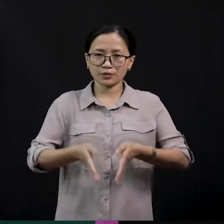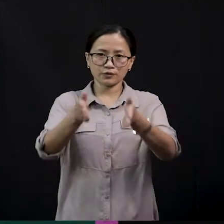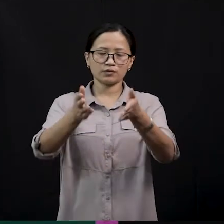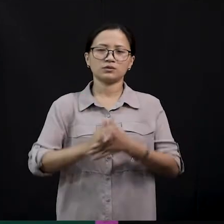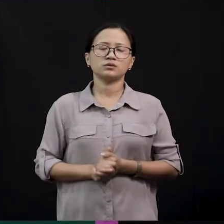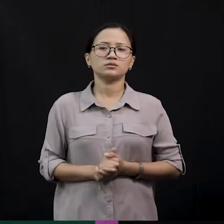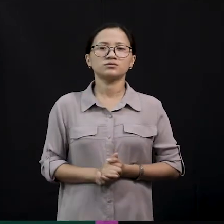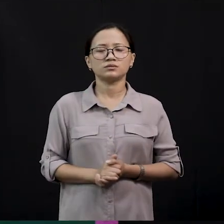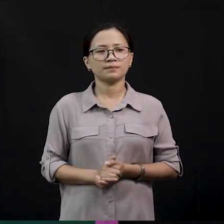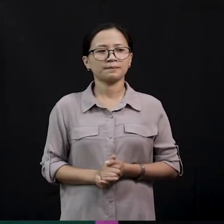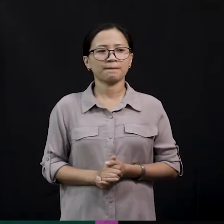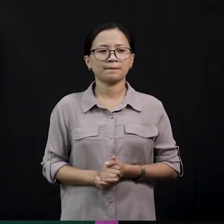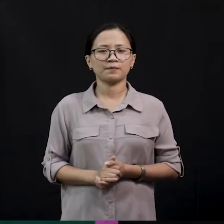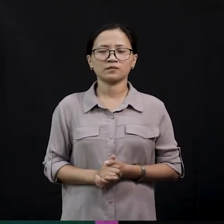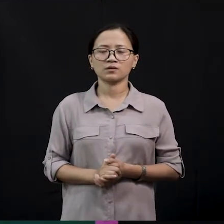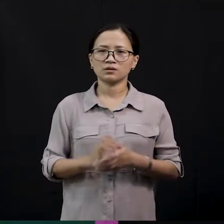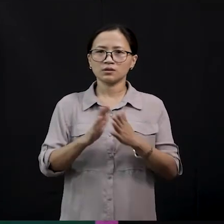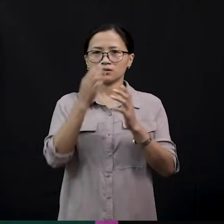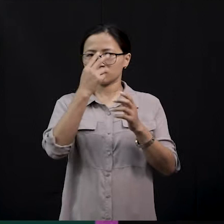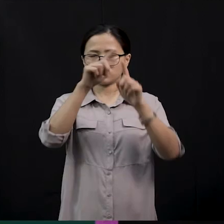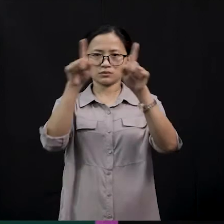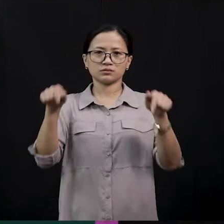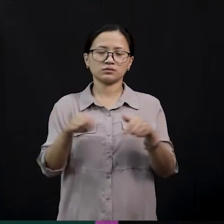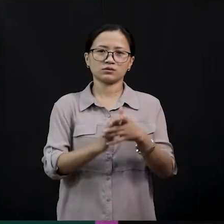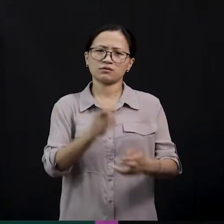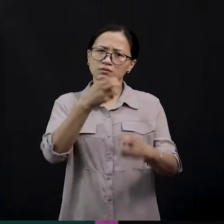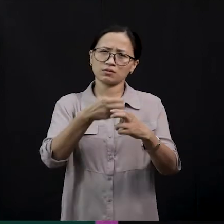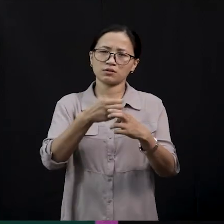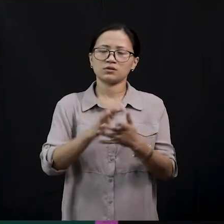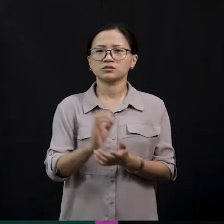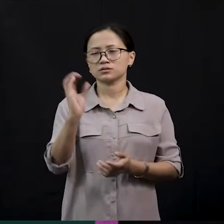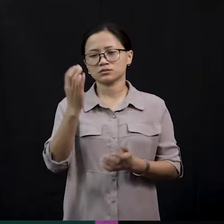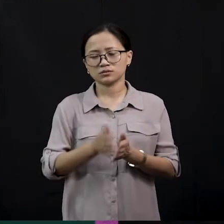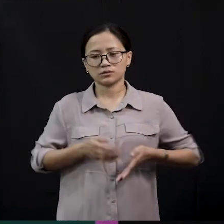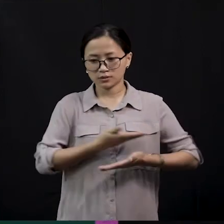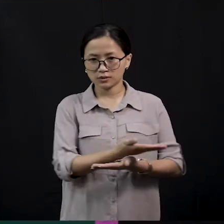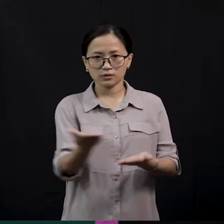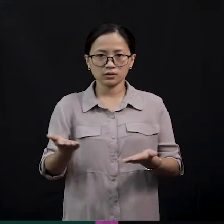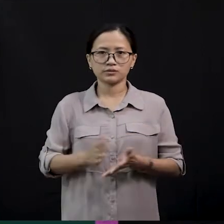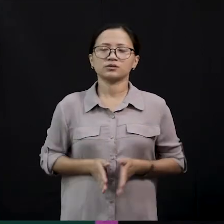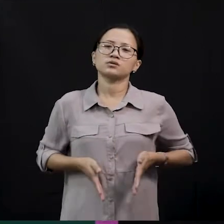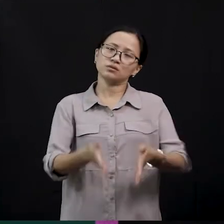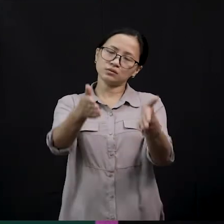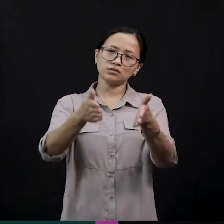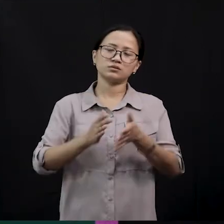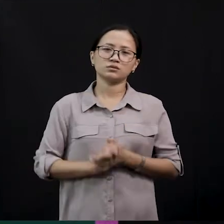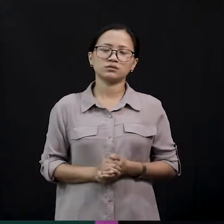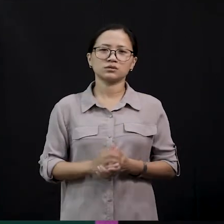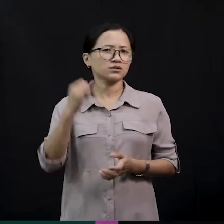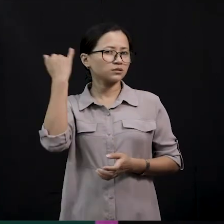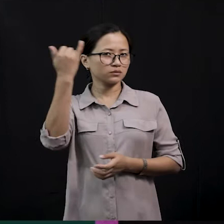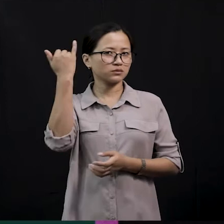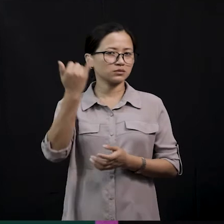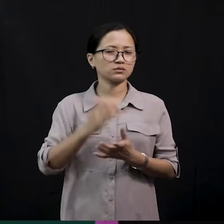we have here an image of a hard stone-laid road, and this is an